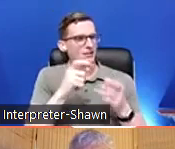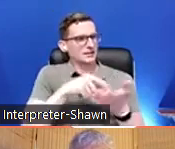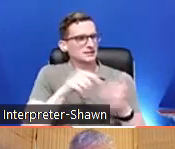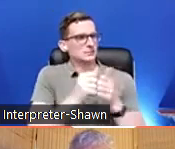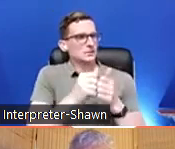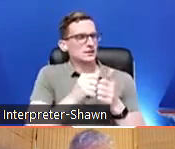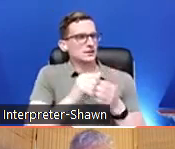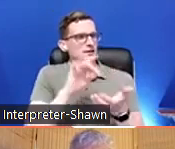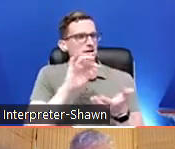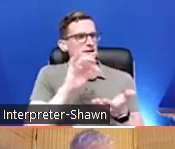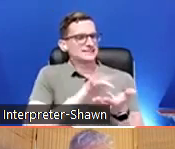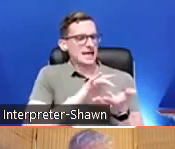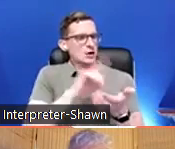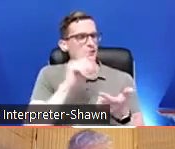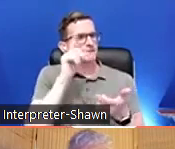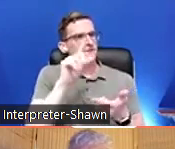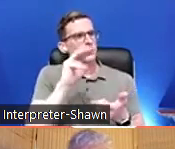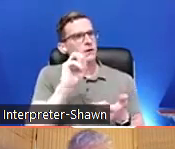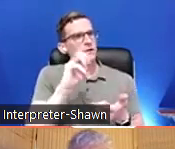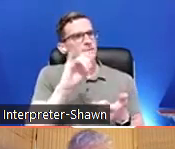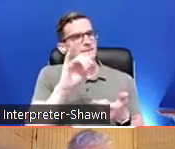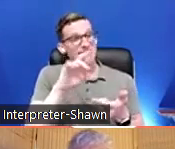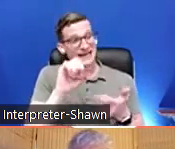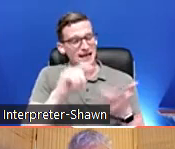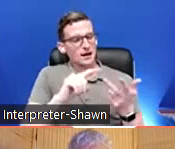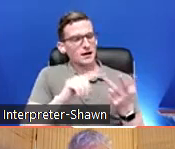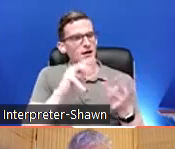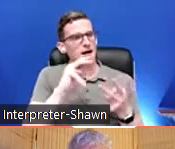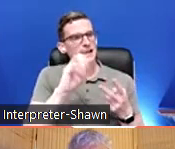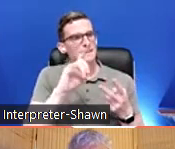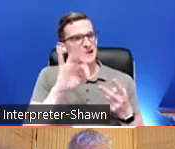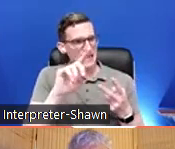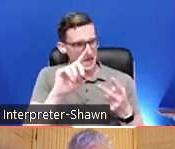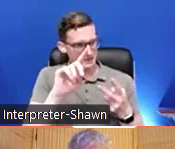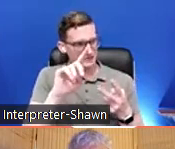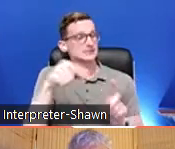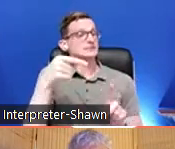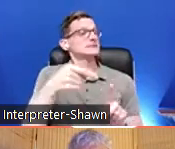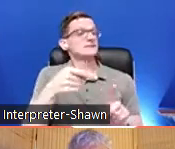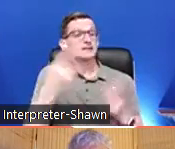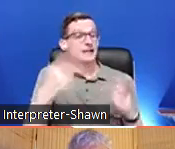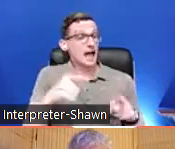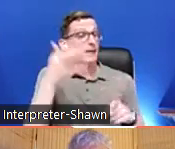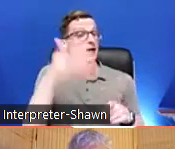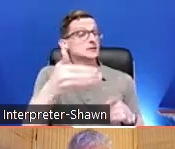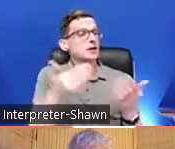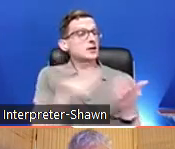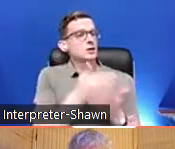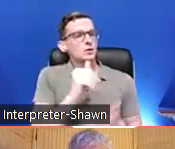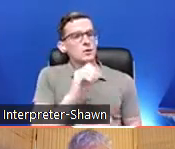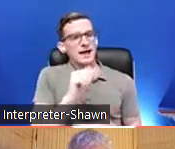Medicaid, specifically when the new ASAM volume comes out, that HCPF has